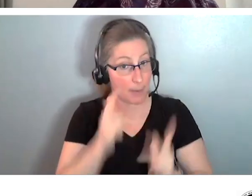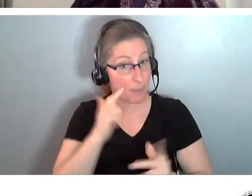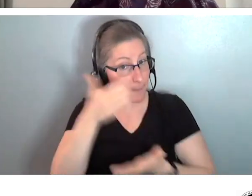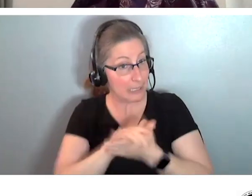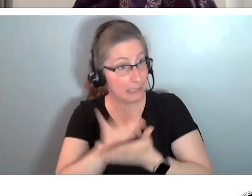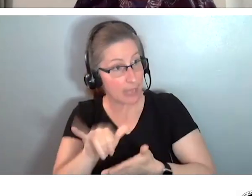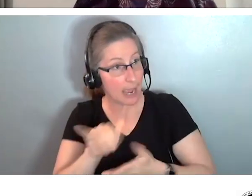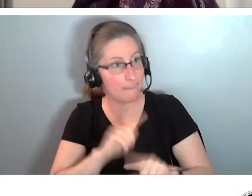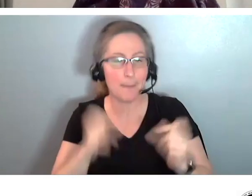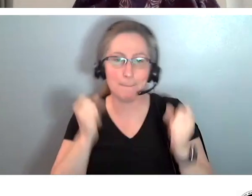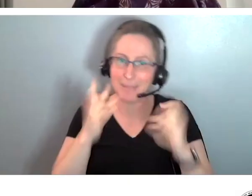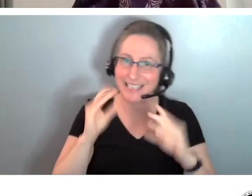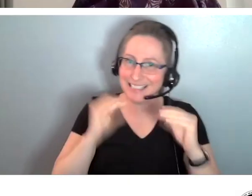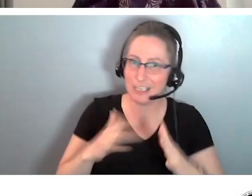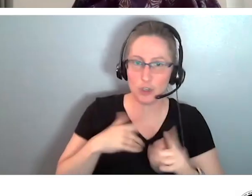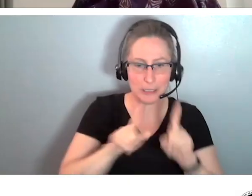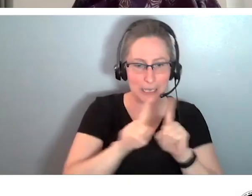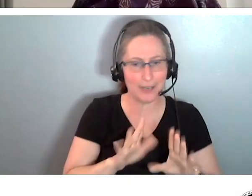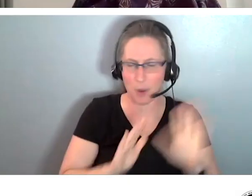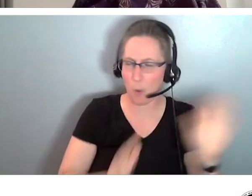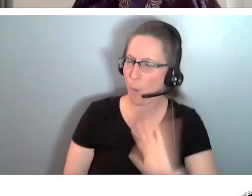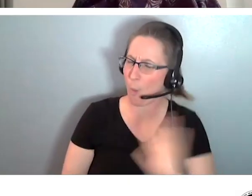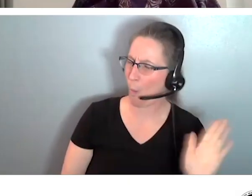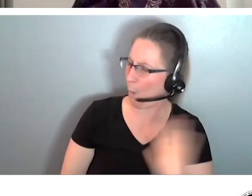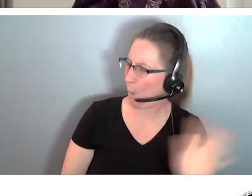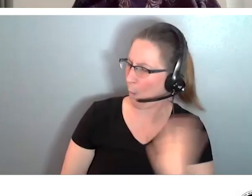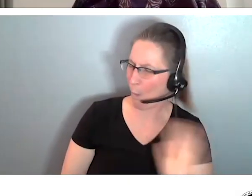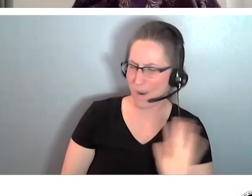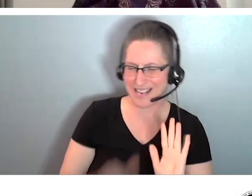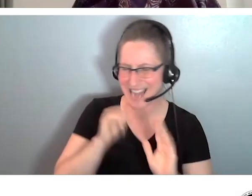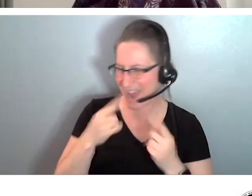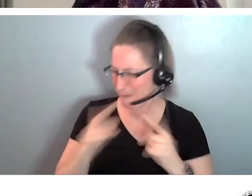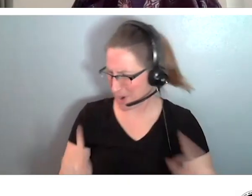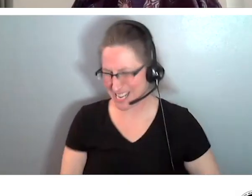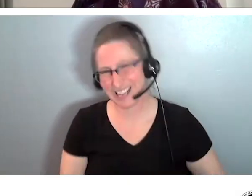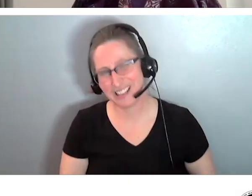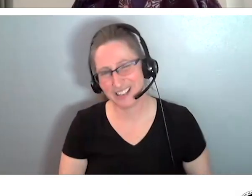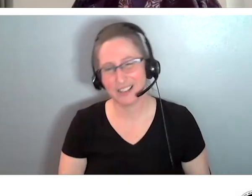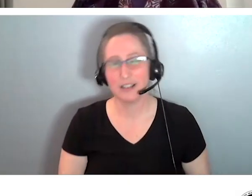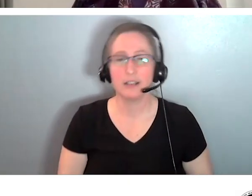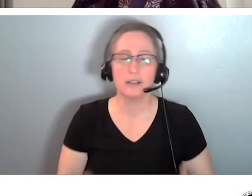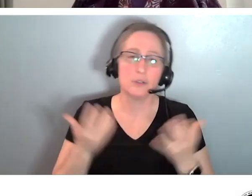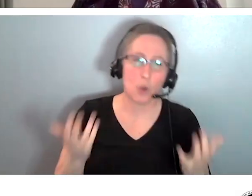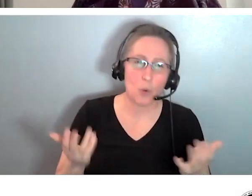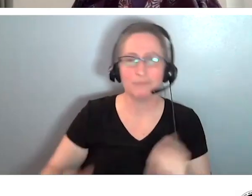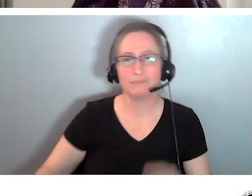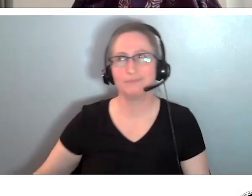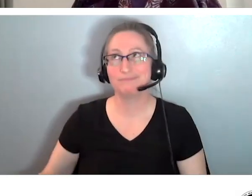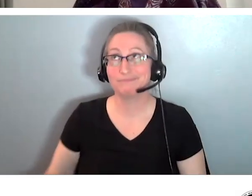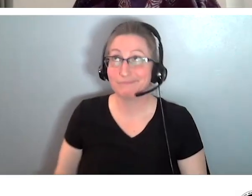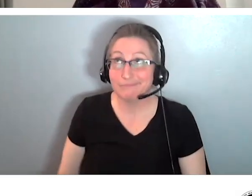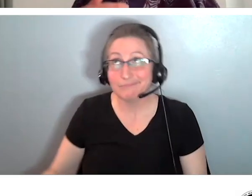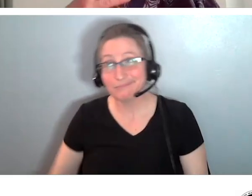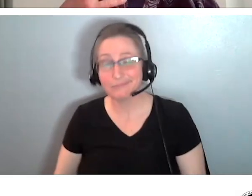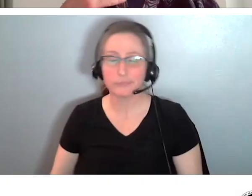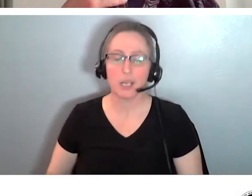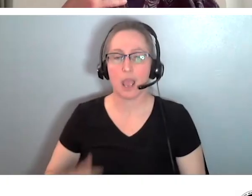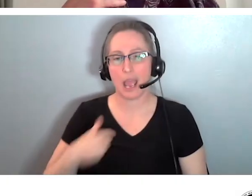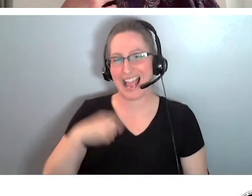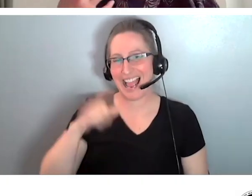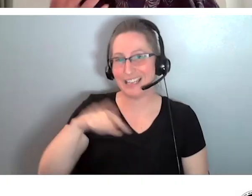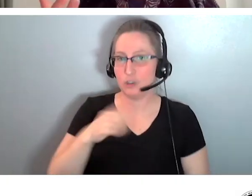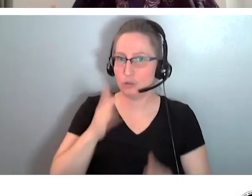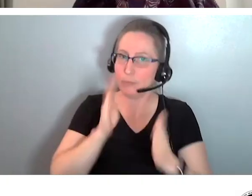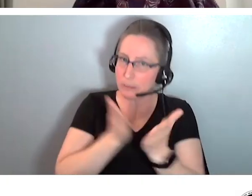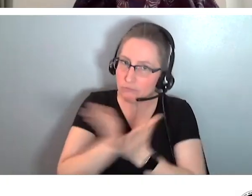believe that, but a lot of teachers and interveners say, oh boy, no, this isn't working. So I really need to